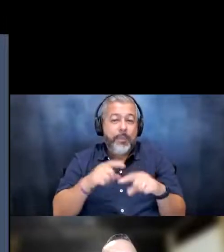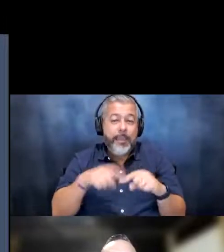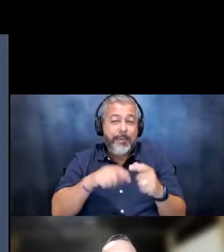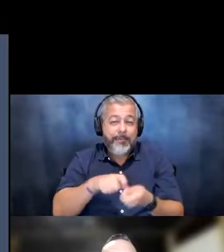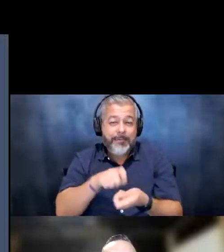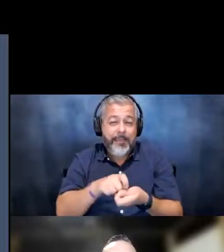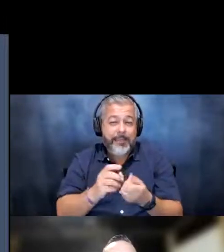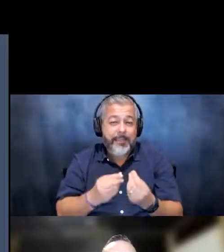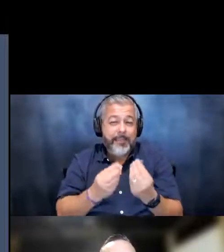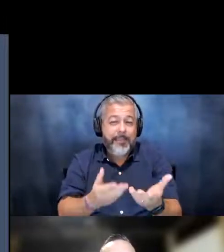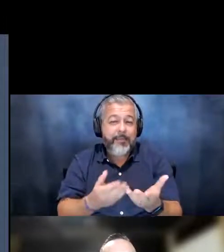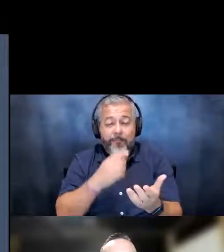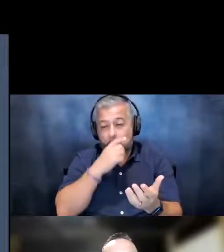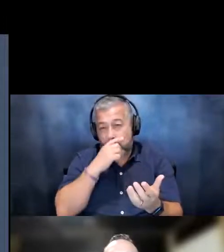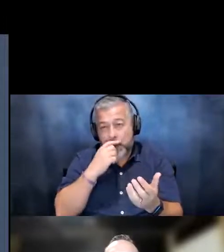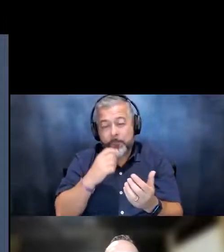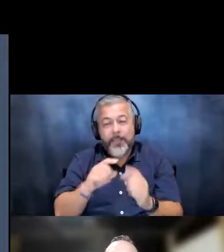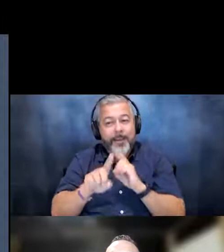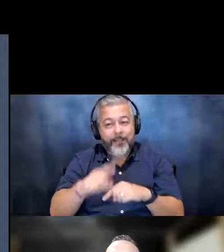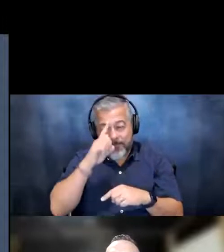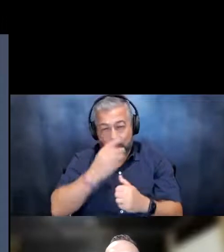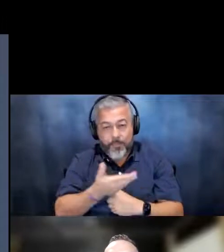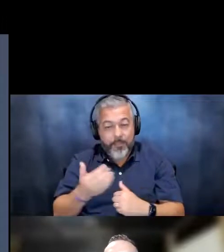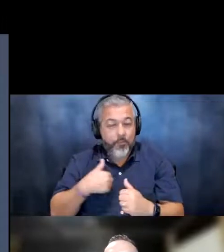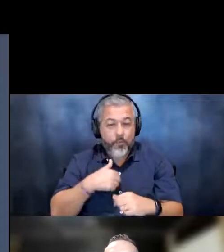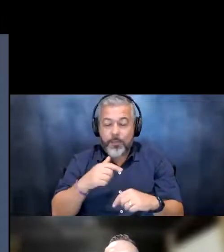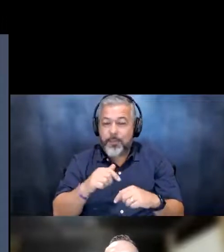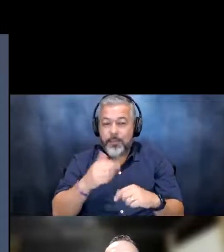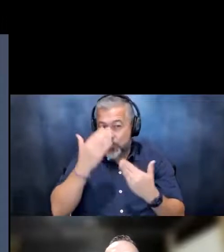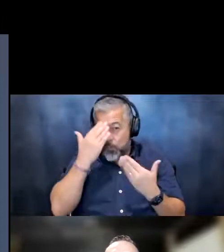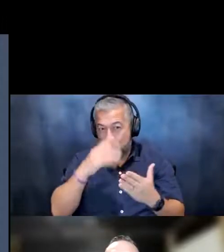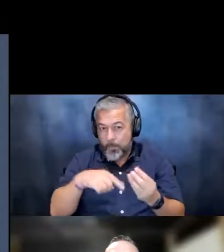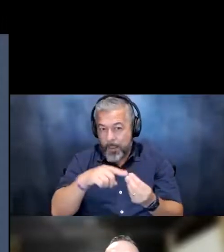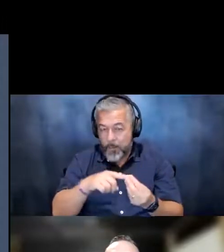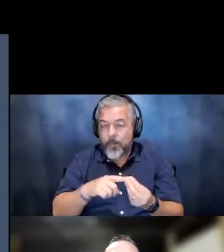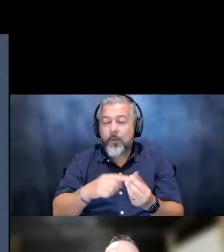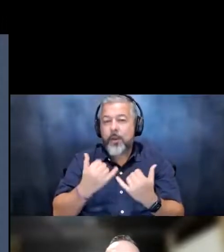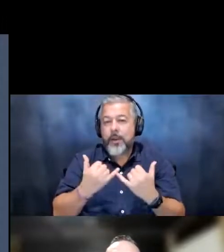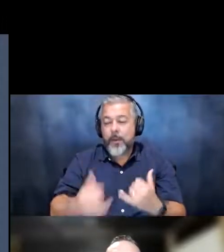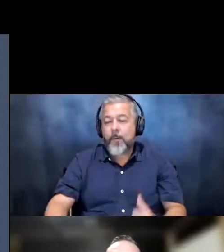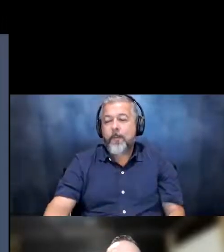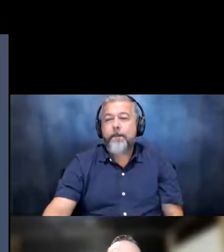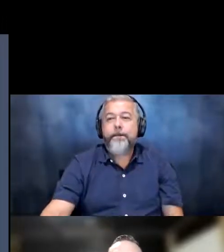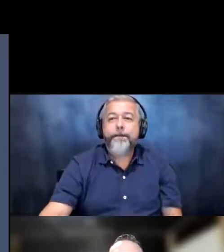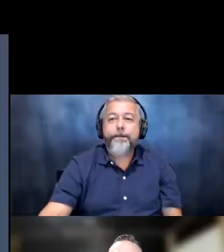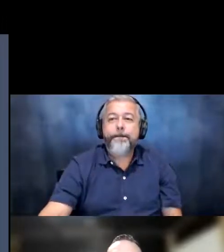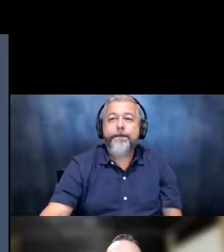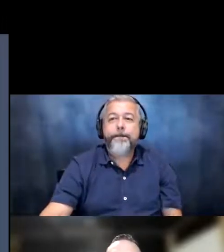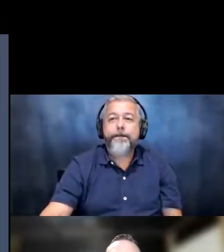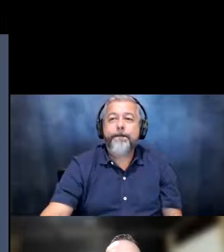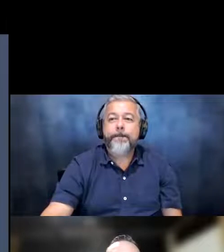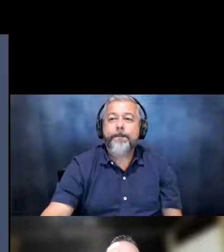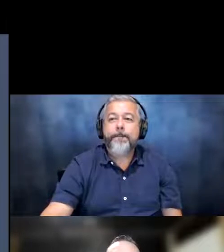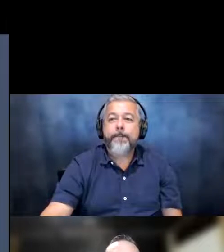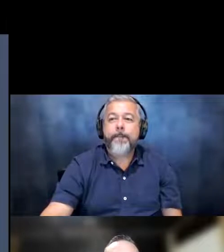give an answer for things that we don't necessarily know right now. And so some things we